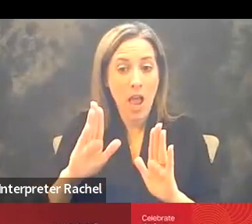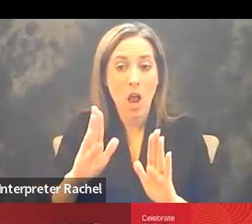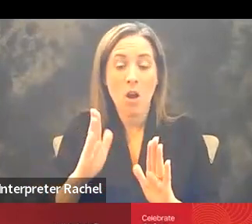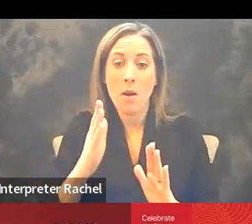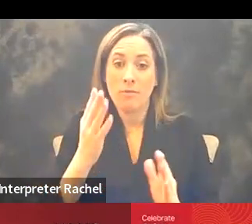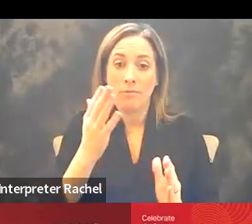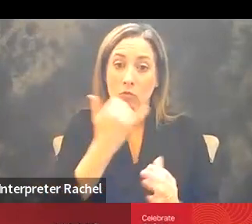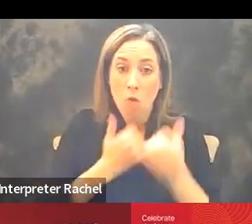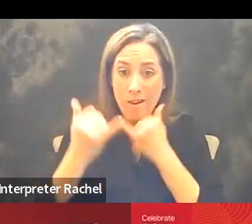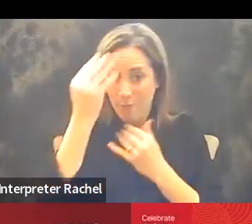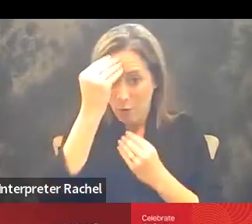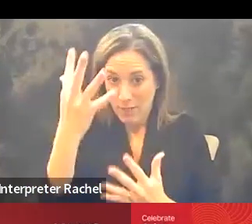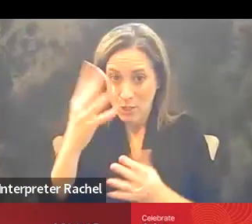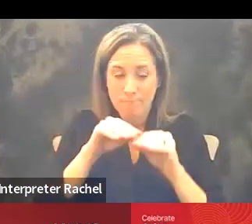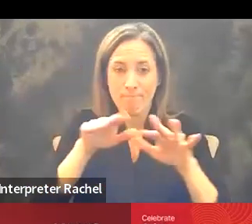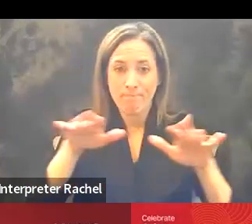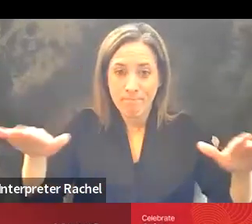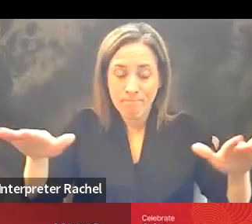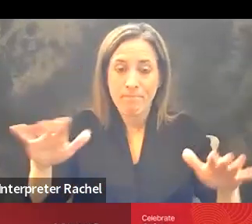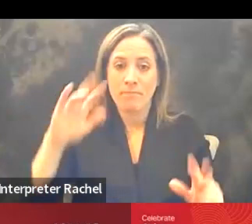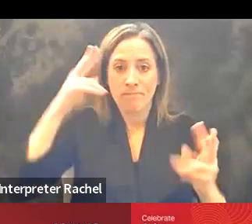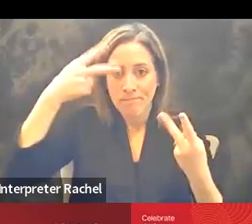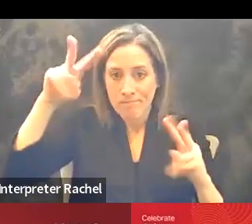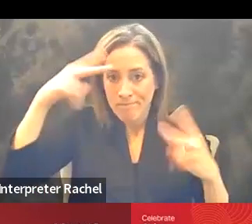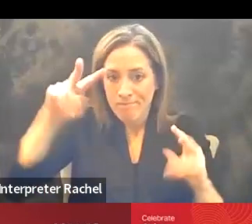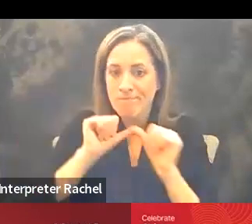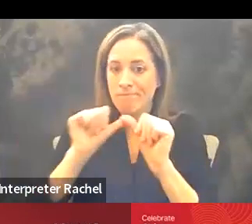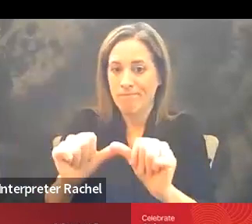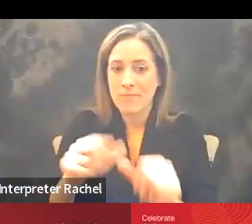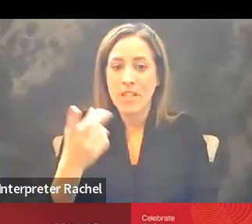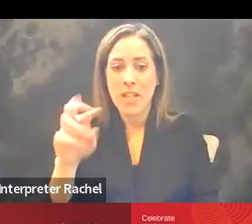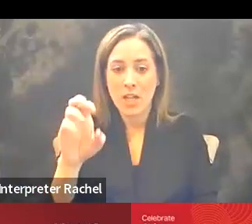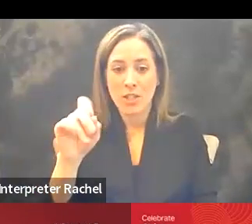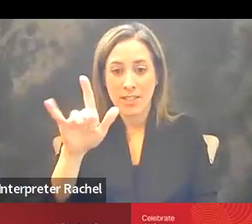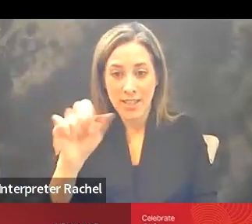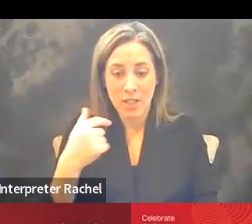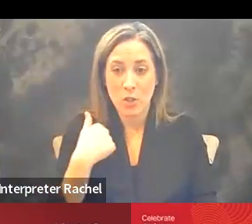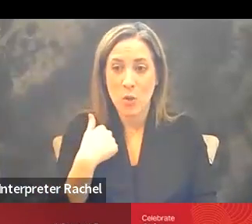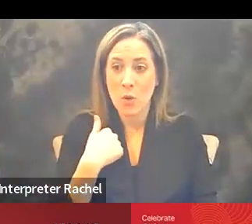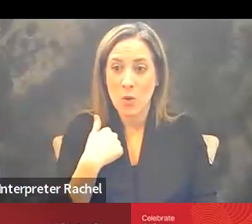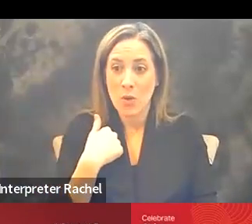misinformation to propagate and misconceptions to persist. Dr. Scales' work